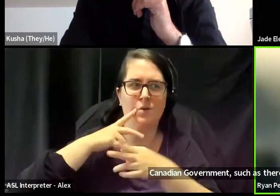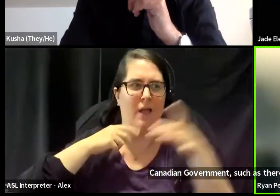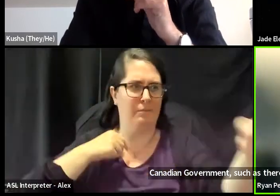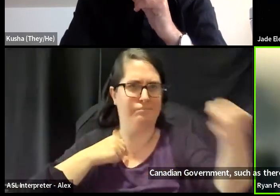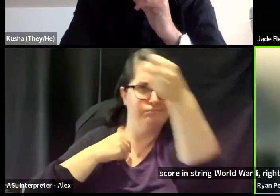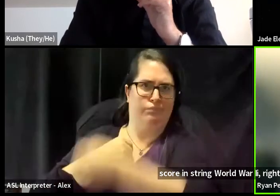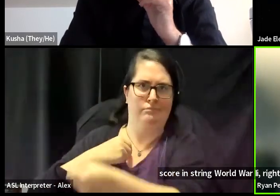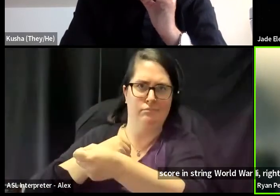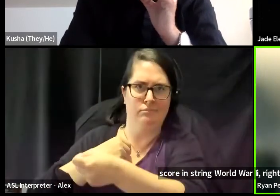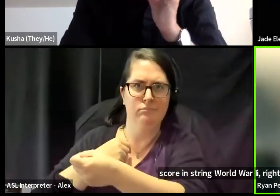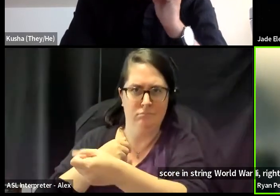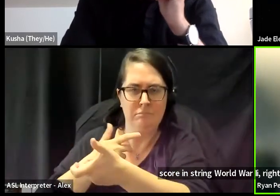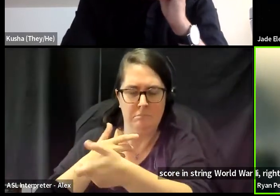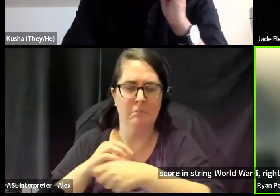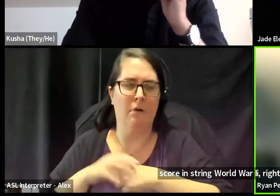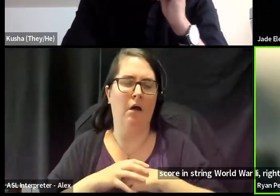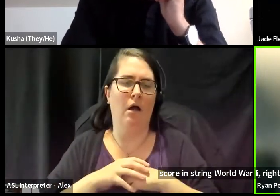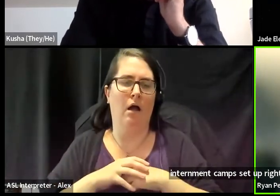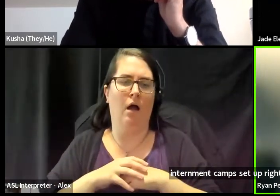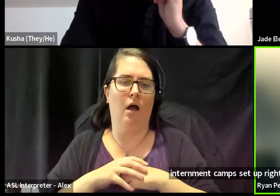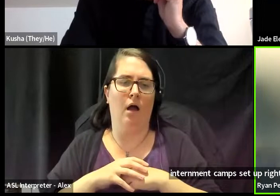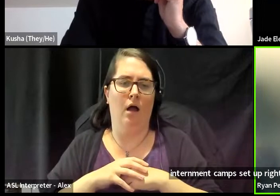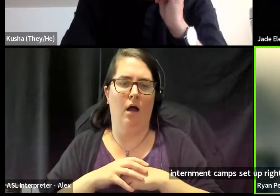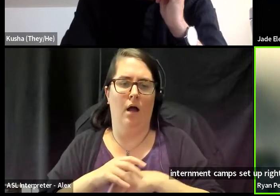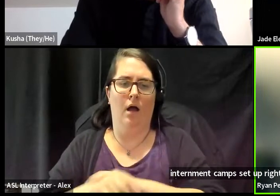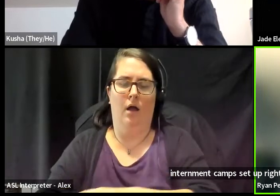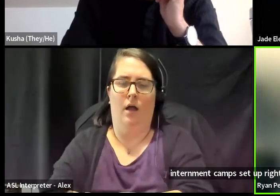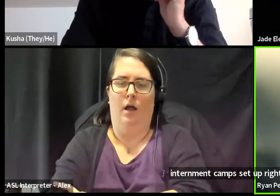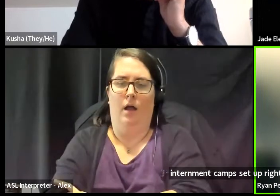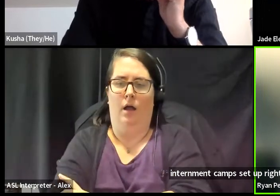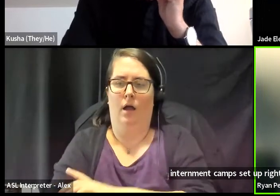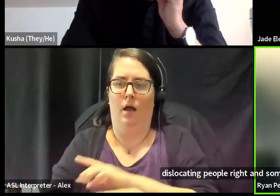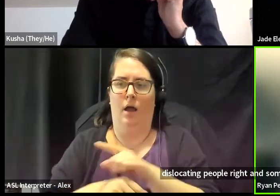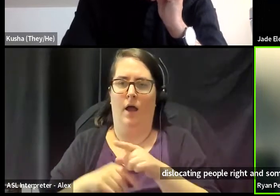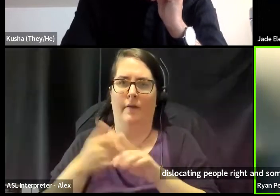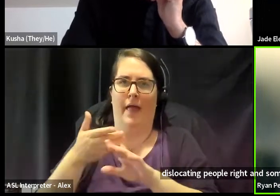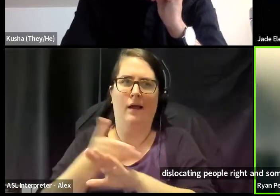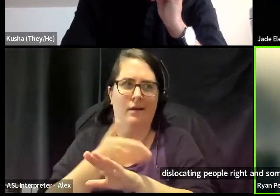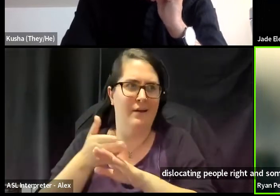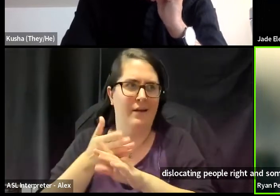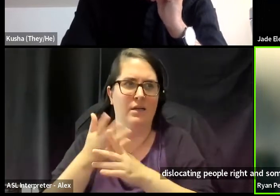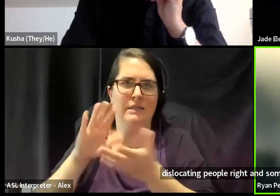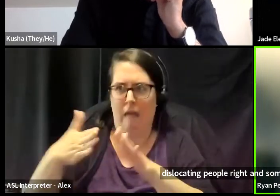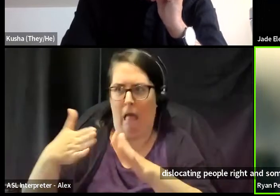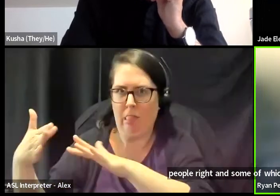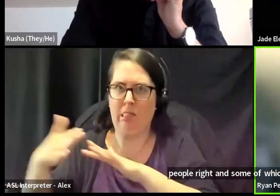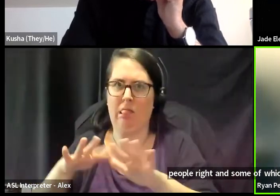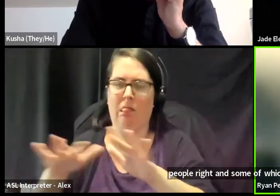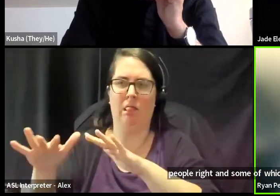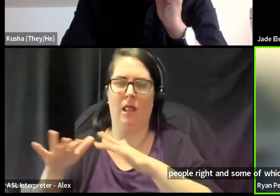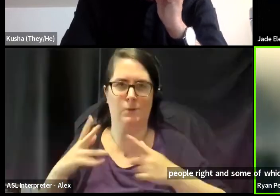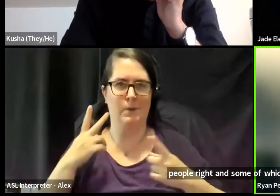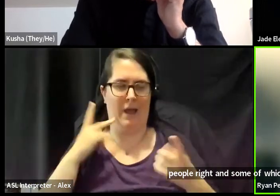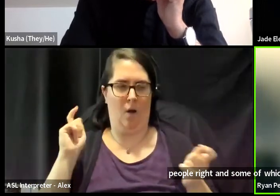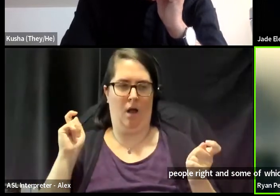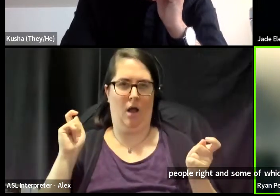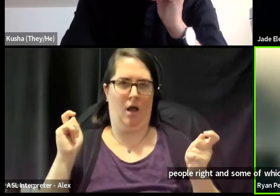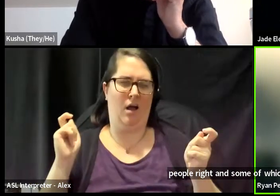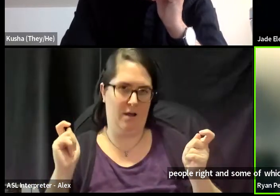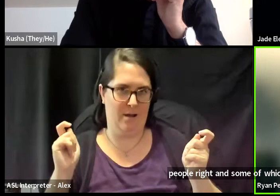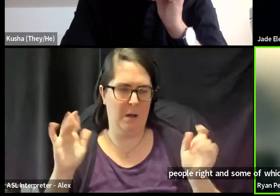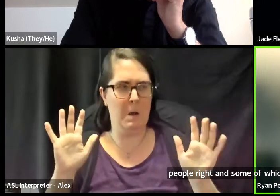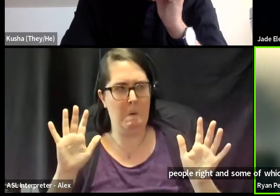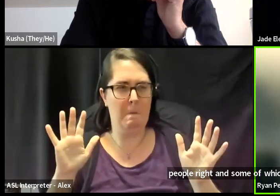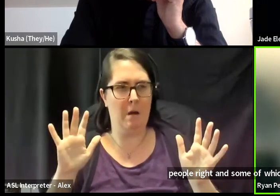these people, right? And some of which caused premature death, right? But it's interesting now to see this turn and particularly